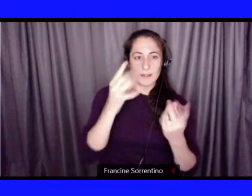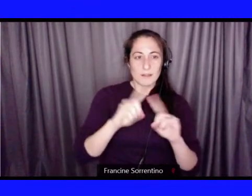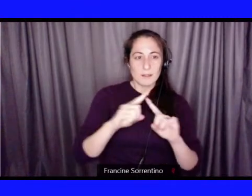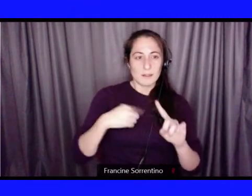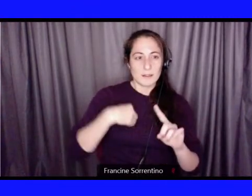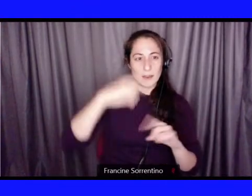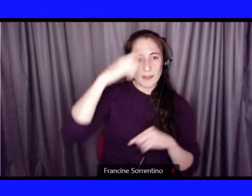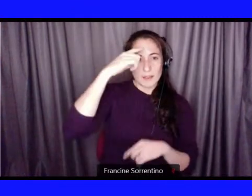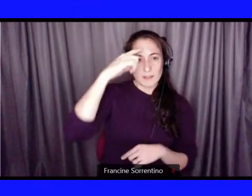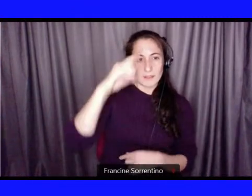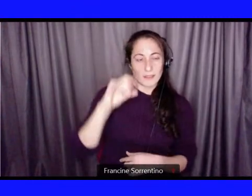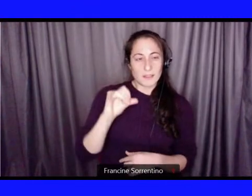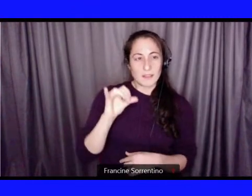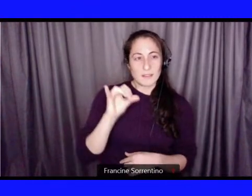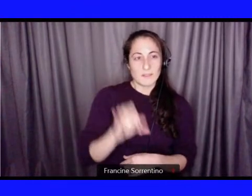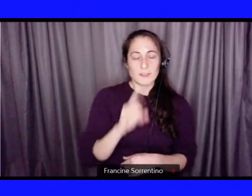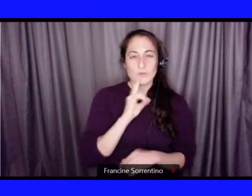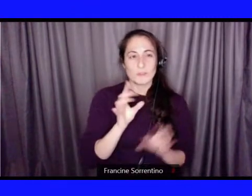opportunity.